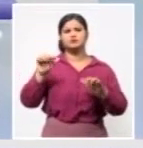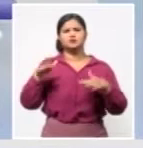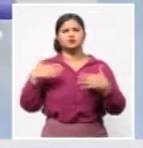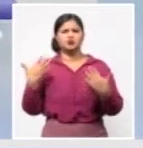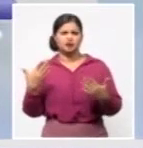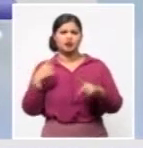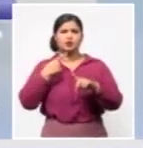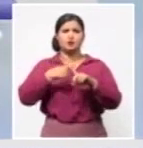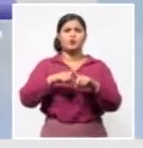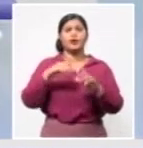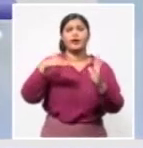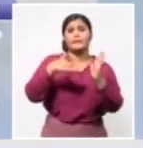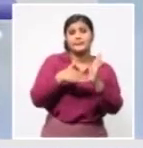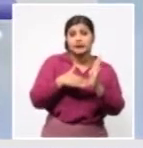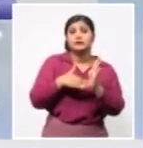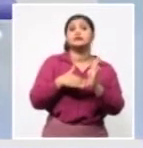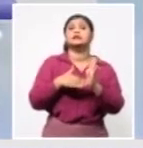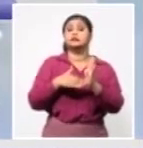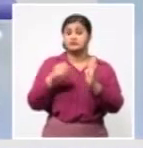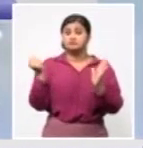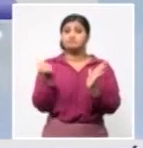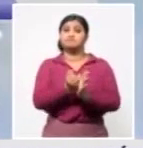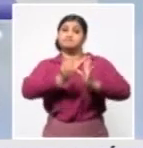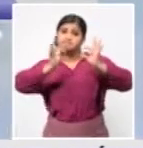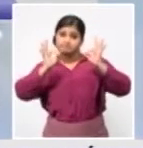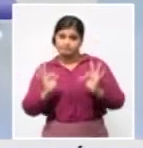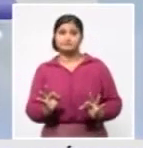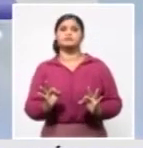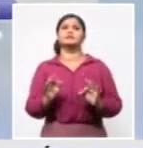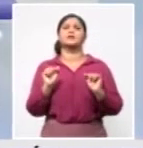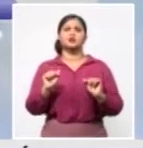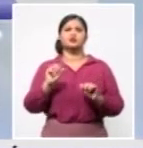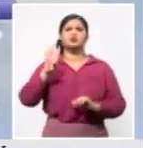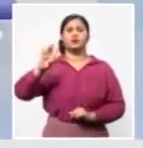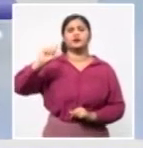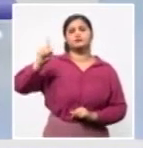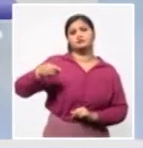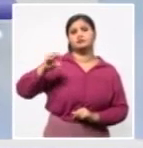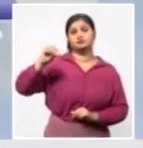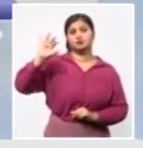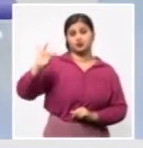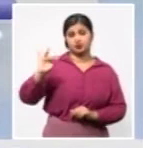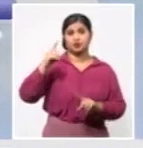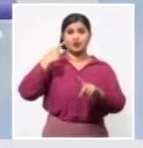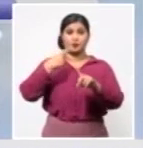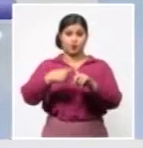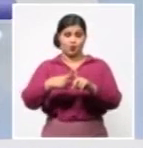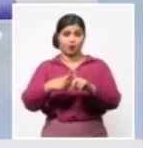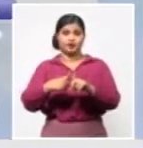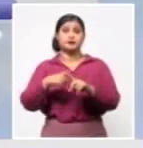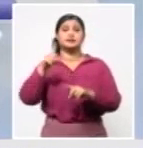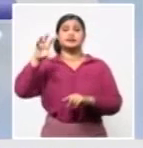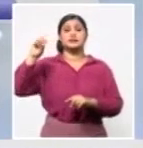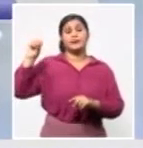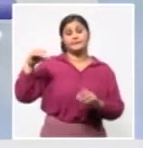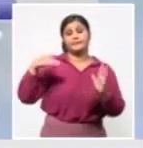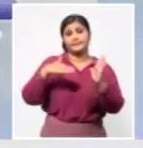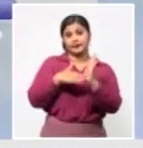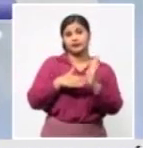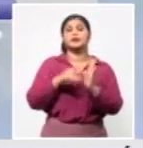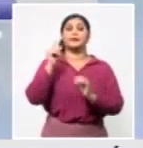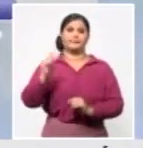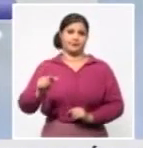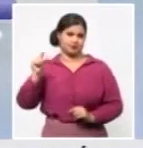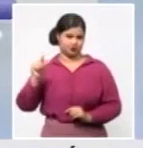for a rate of 4.07. I'm talking about the rate of confirmed cases per 100,000